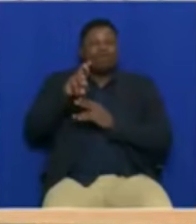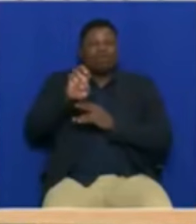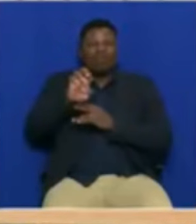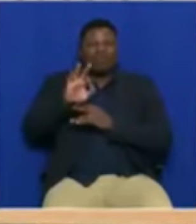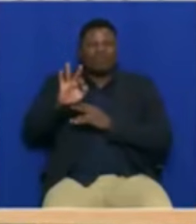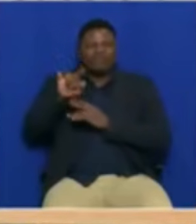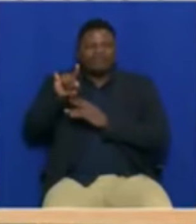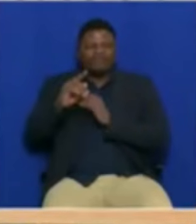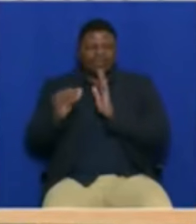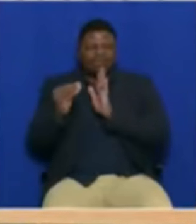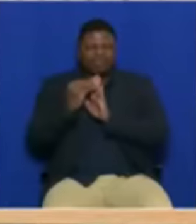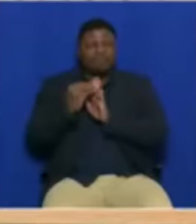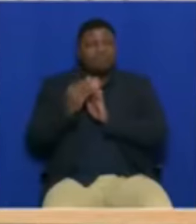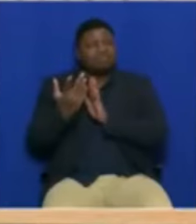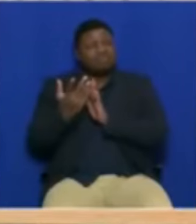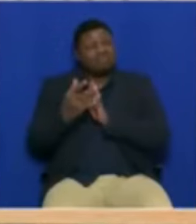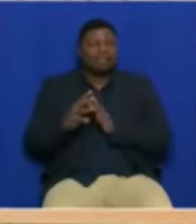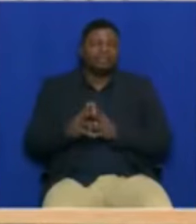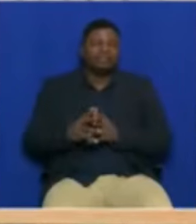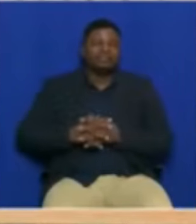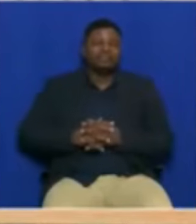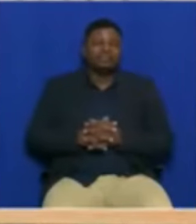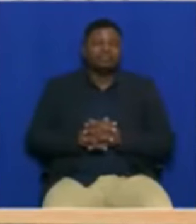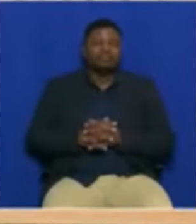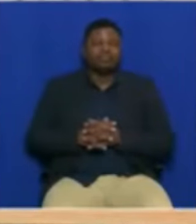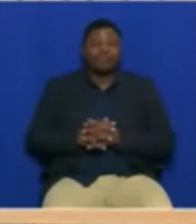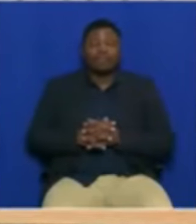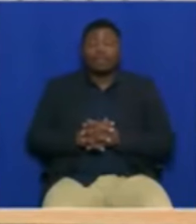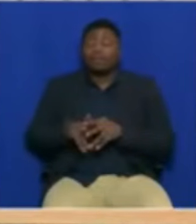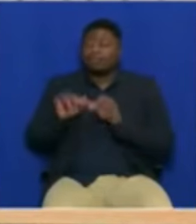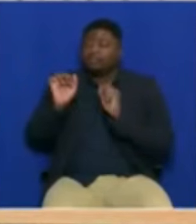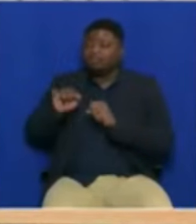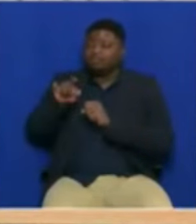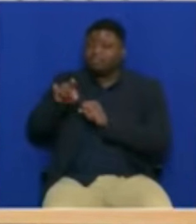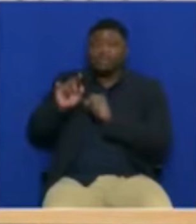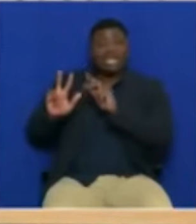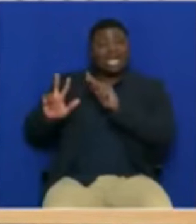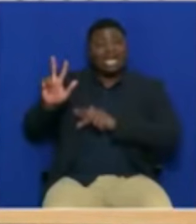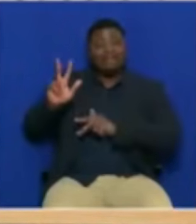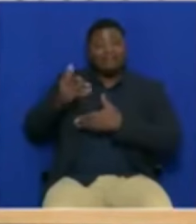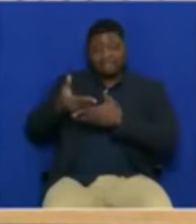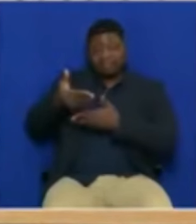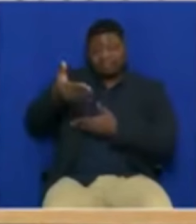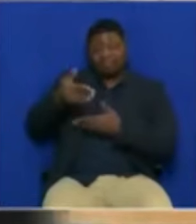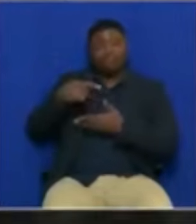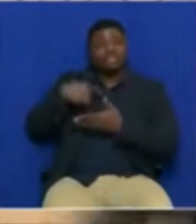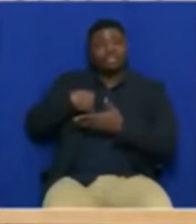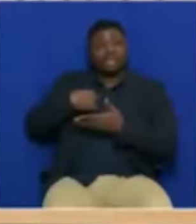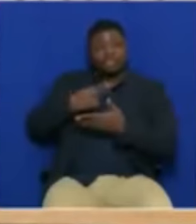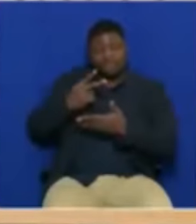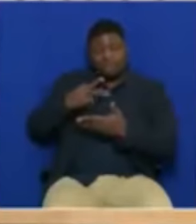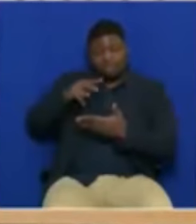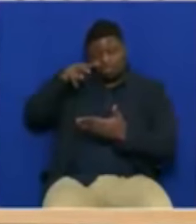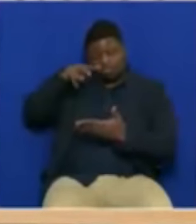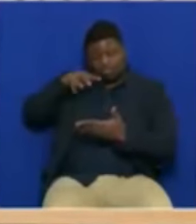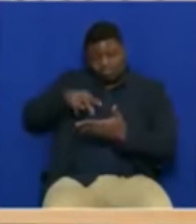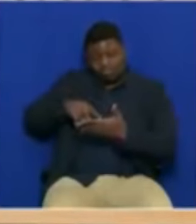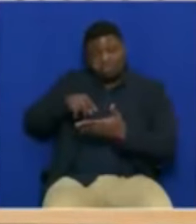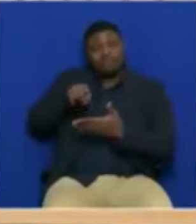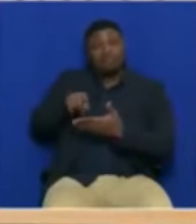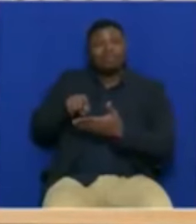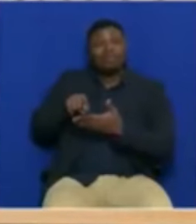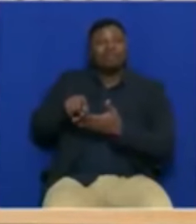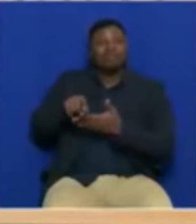this affidavit, and I know for the greater out that side that they would not understand what an anchor affidavit is, but we call it an